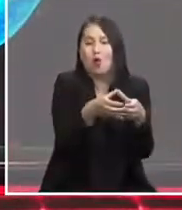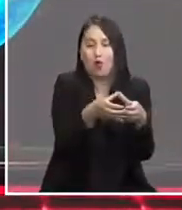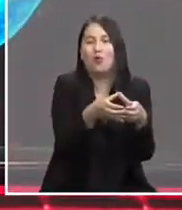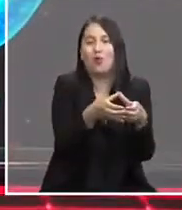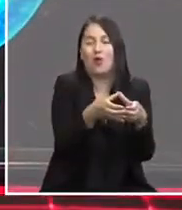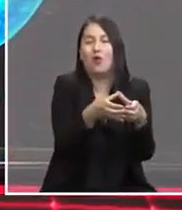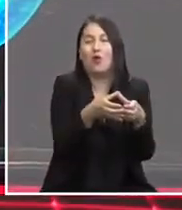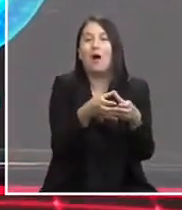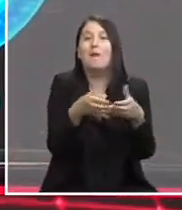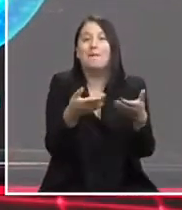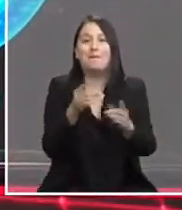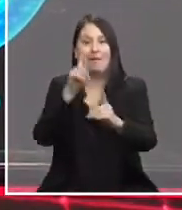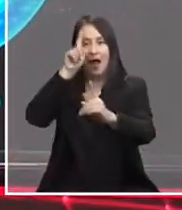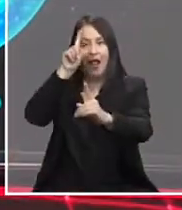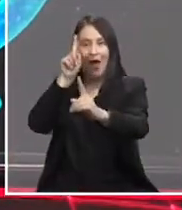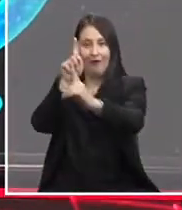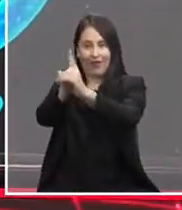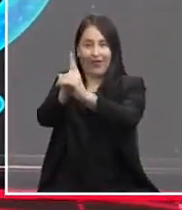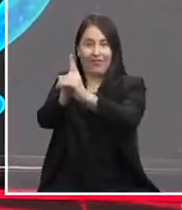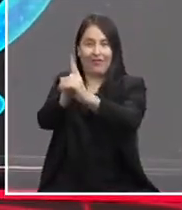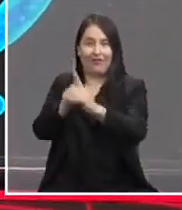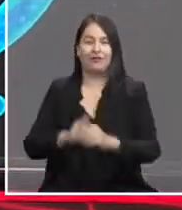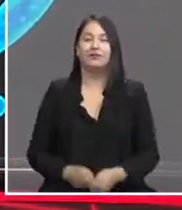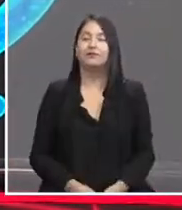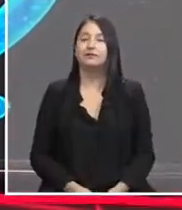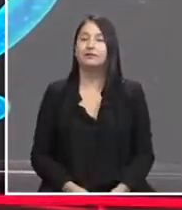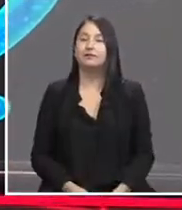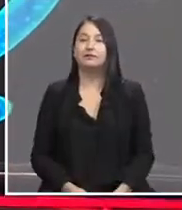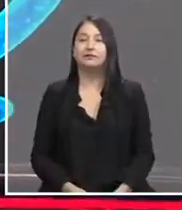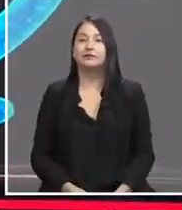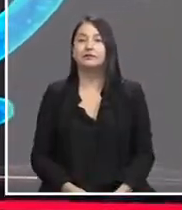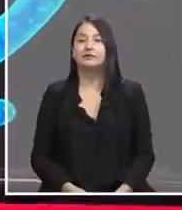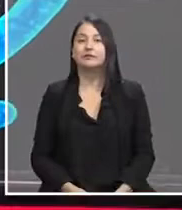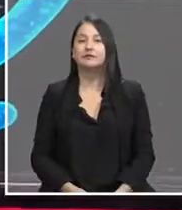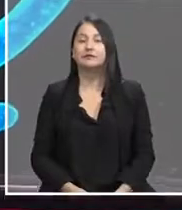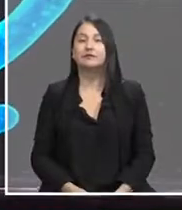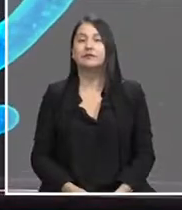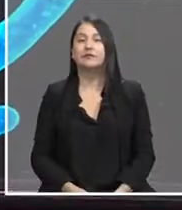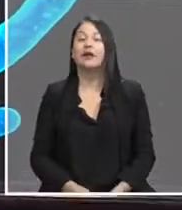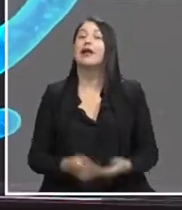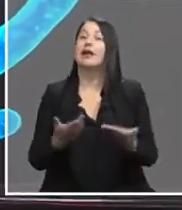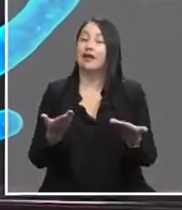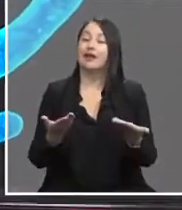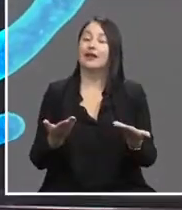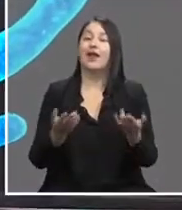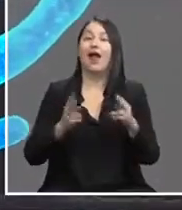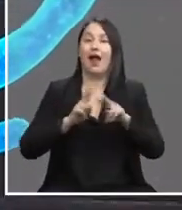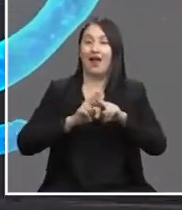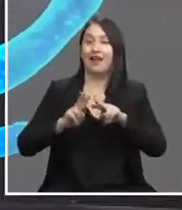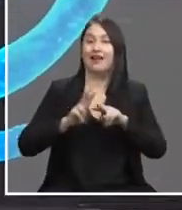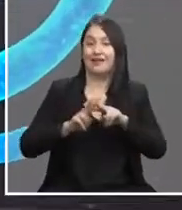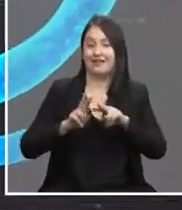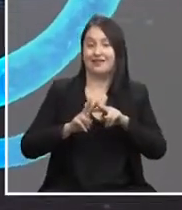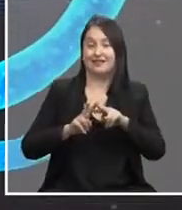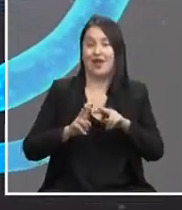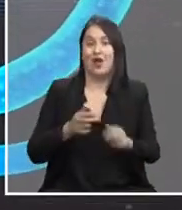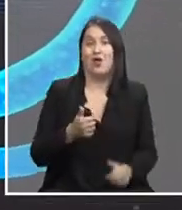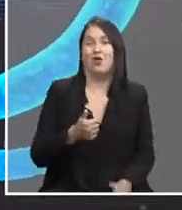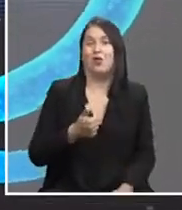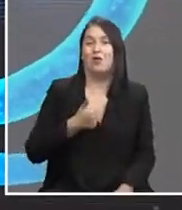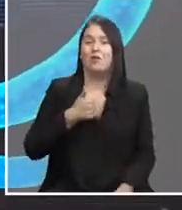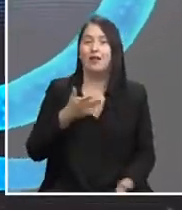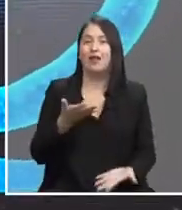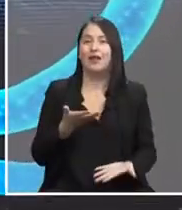one target, okay, and we make some attacks on all of this new space under